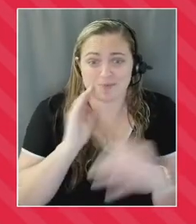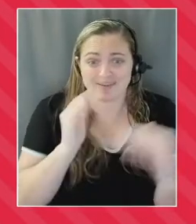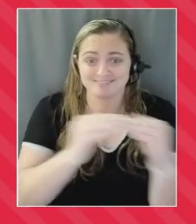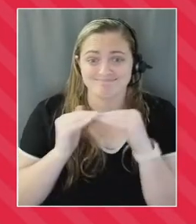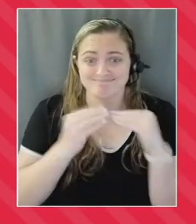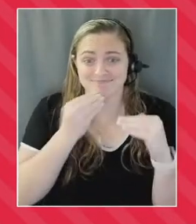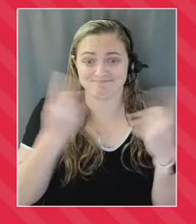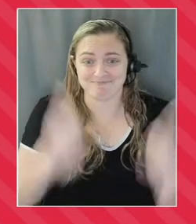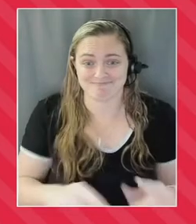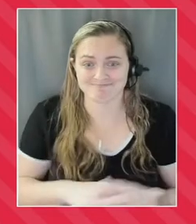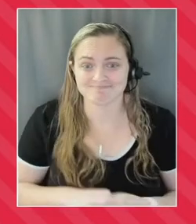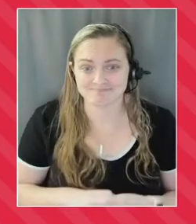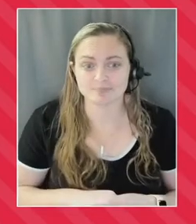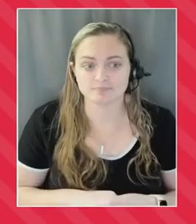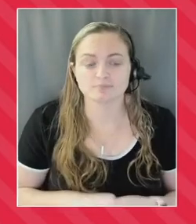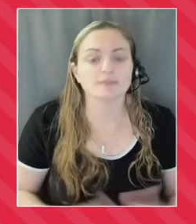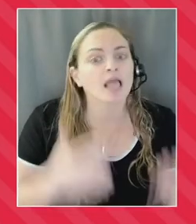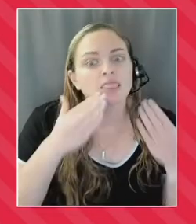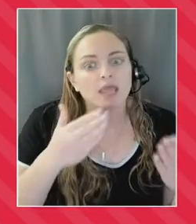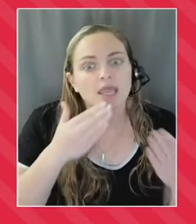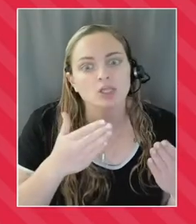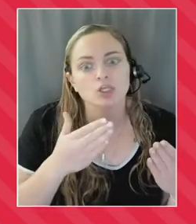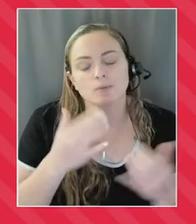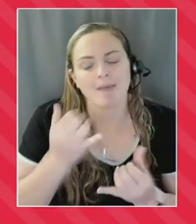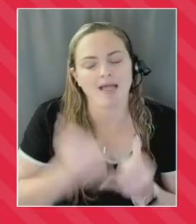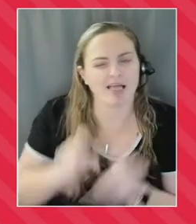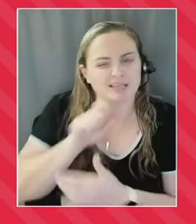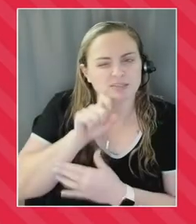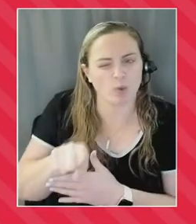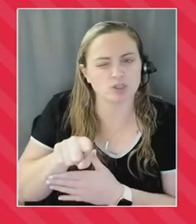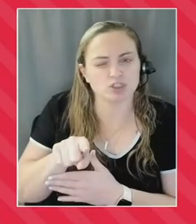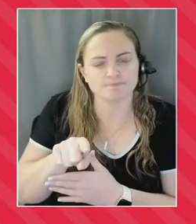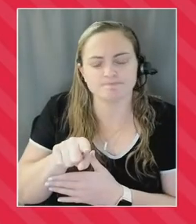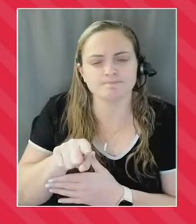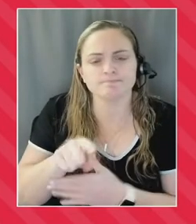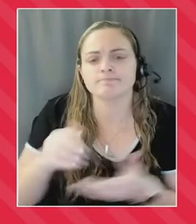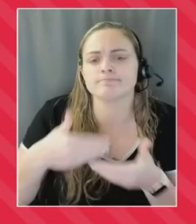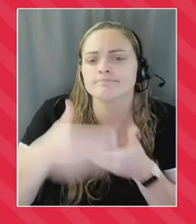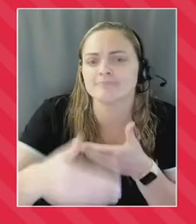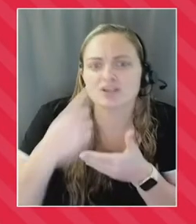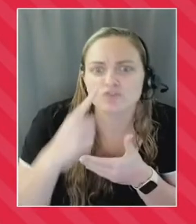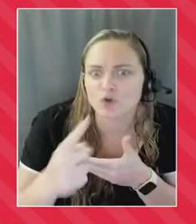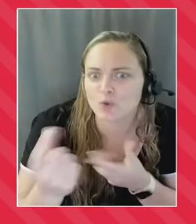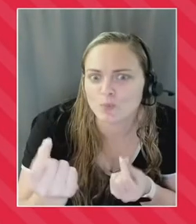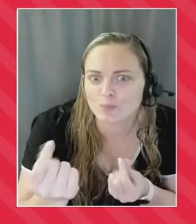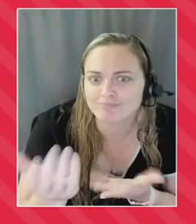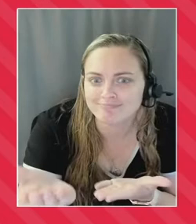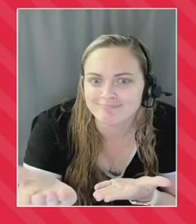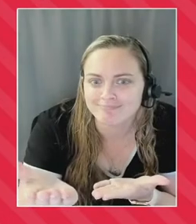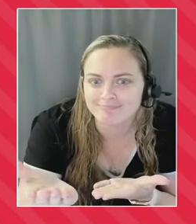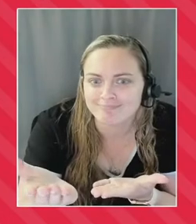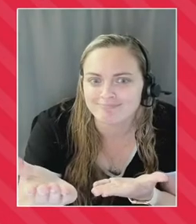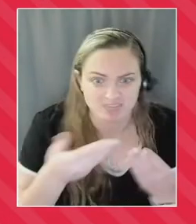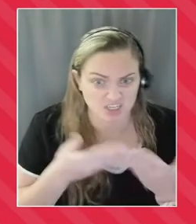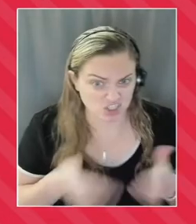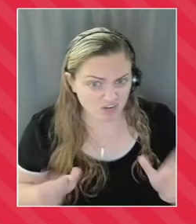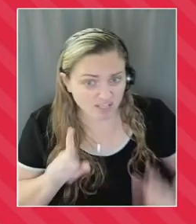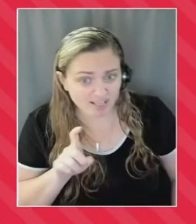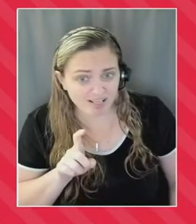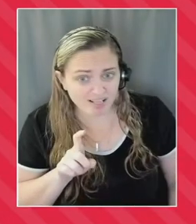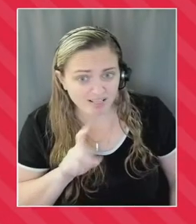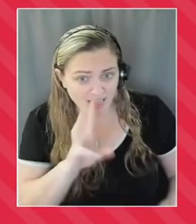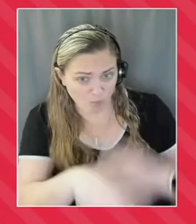thank you. And my very last question mm-hmm. is, what's next for you? Oh, in general, in the